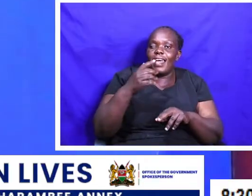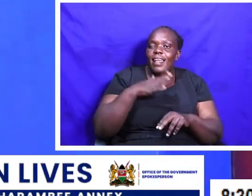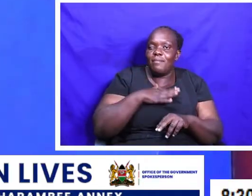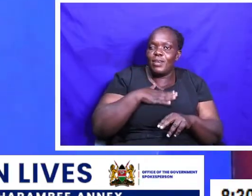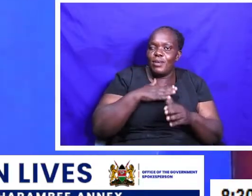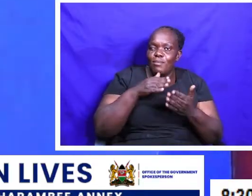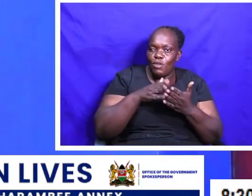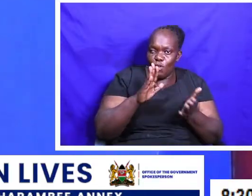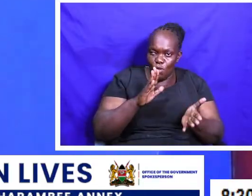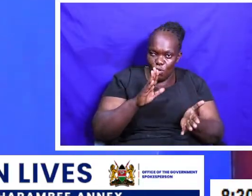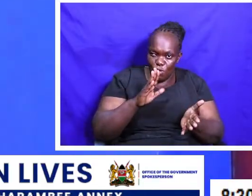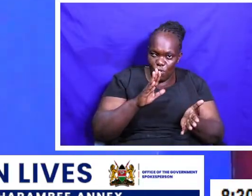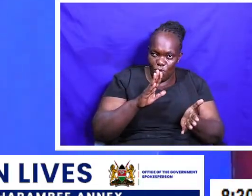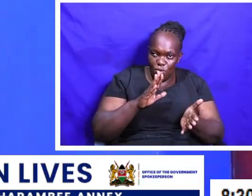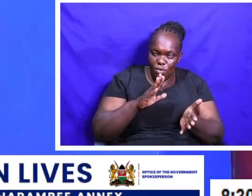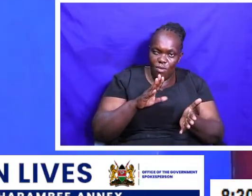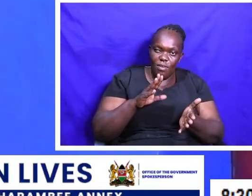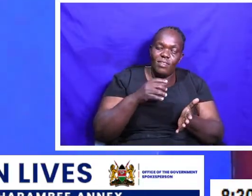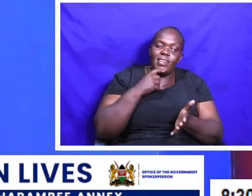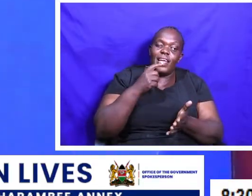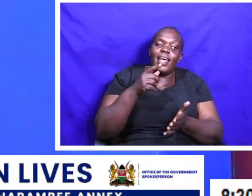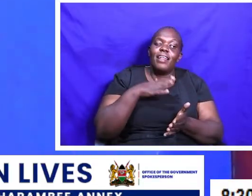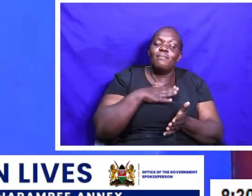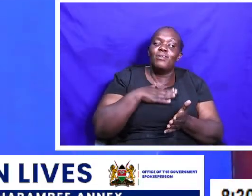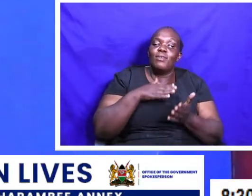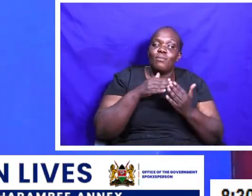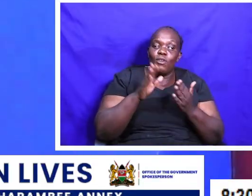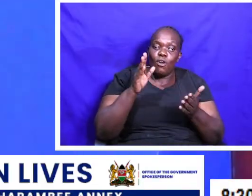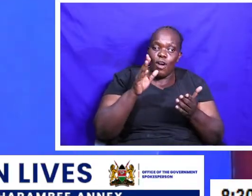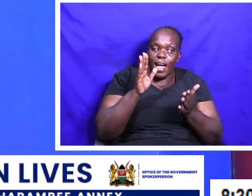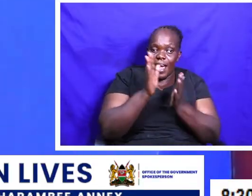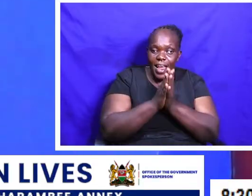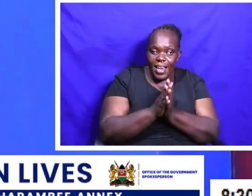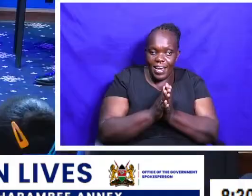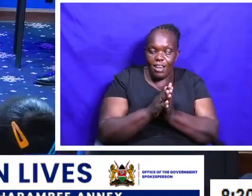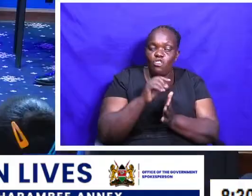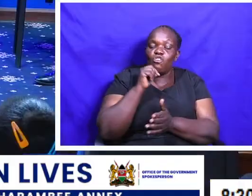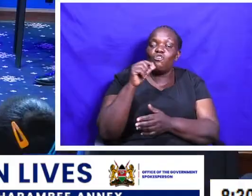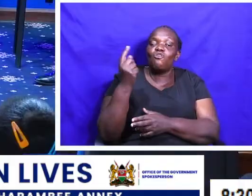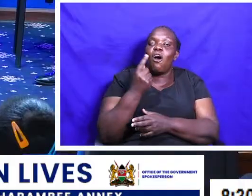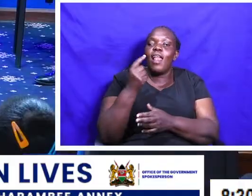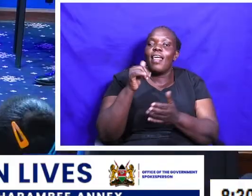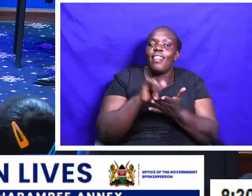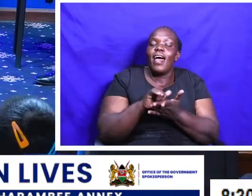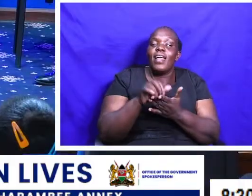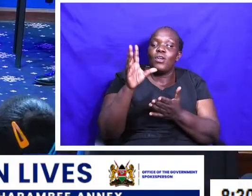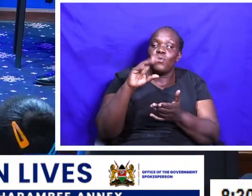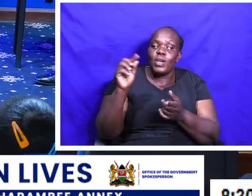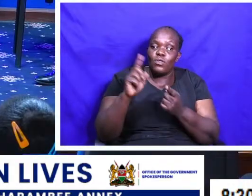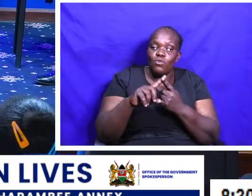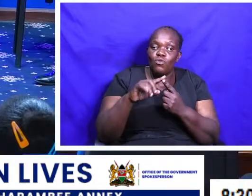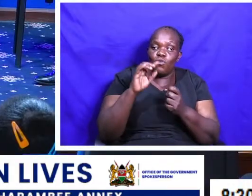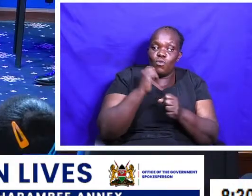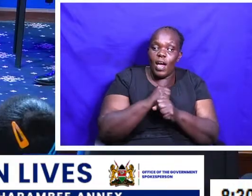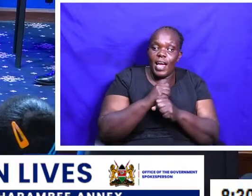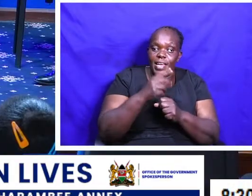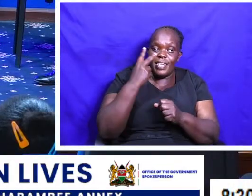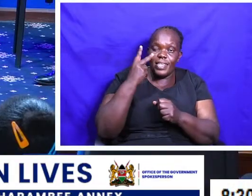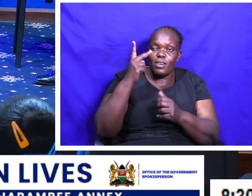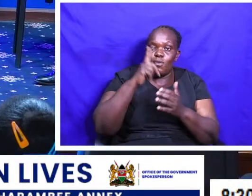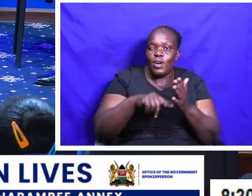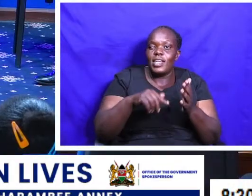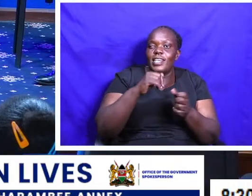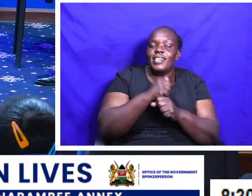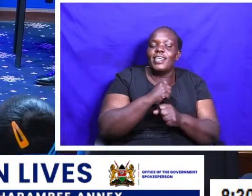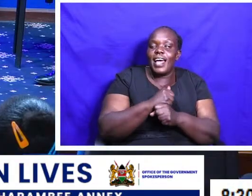me. I want to hear about this. And not only that, I also went to the operation to actually see what